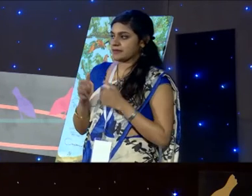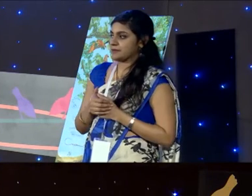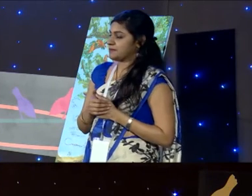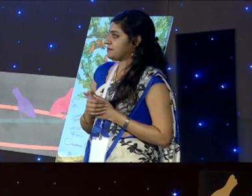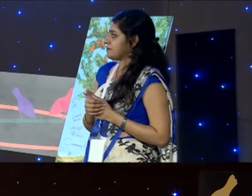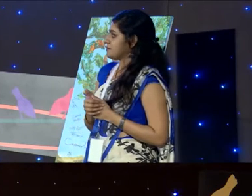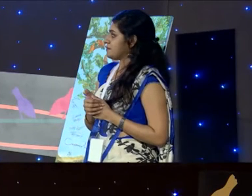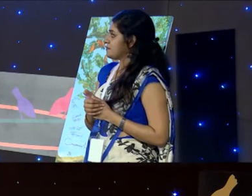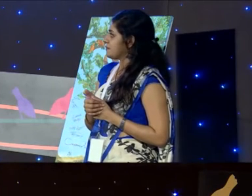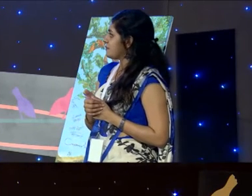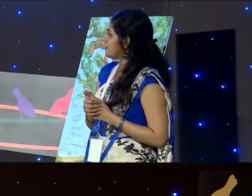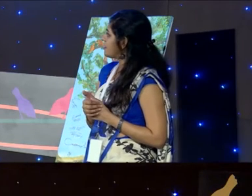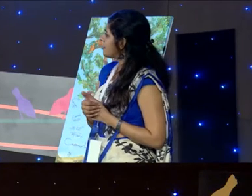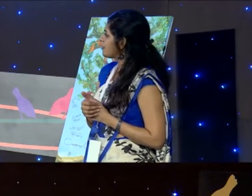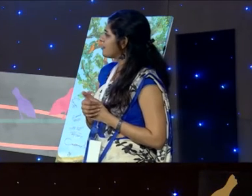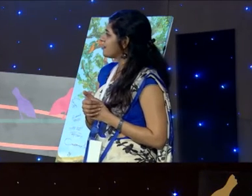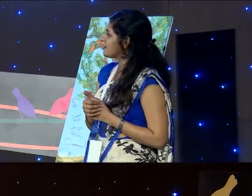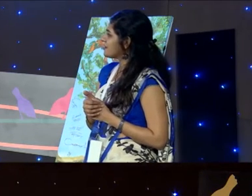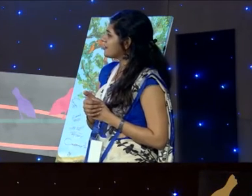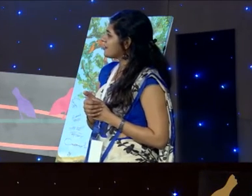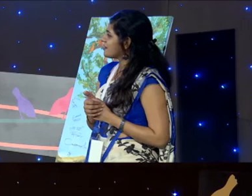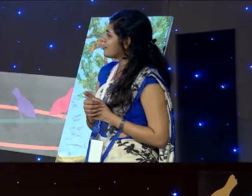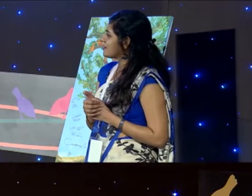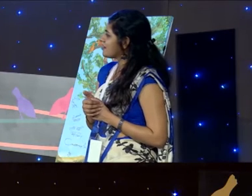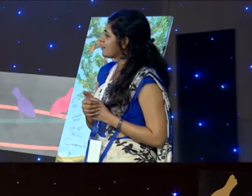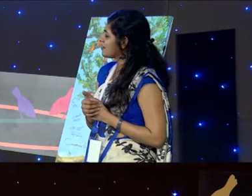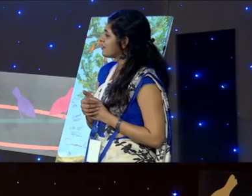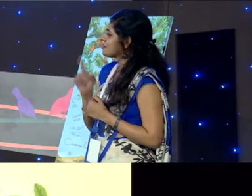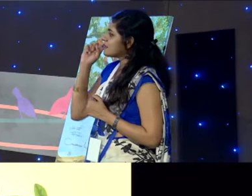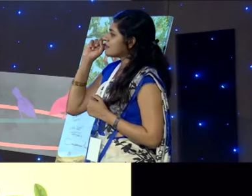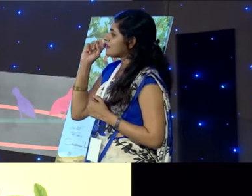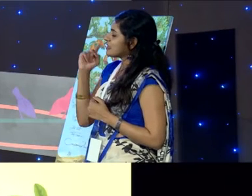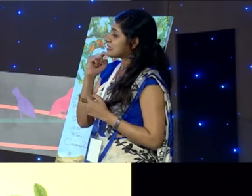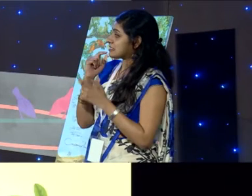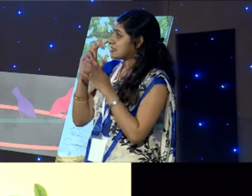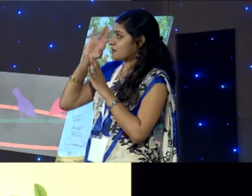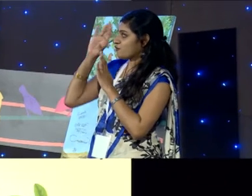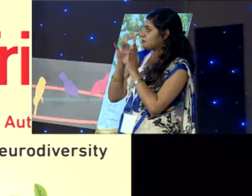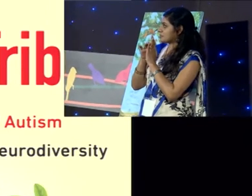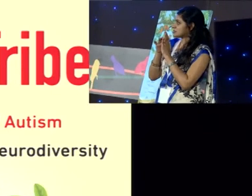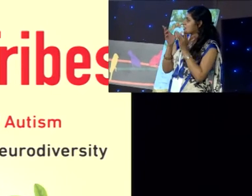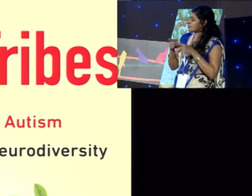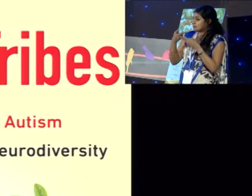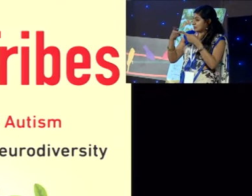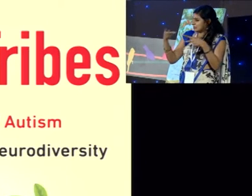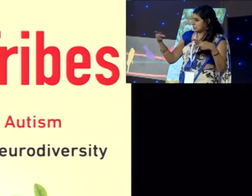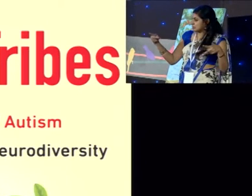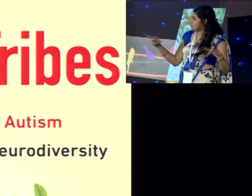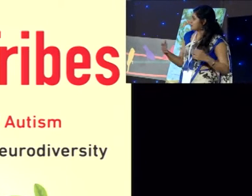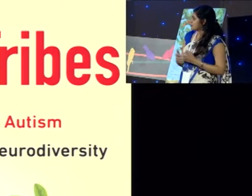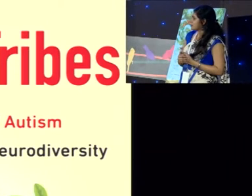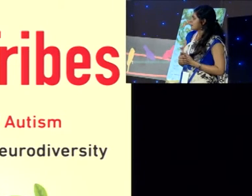Steve Silberman, has an image about biodiversity, but he's talking about the importance